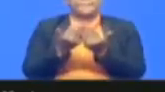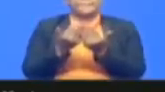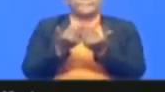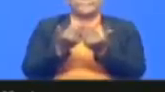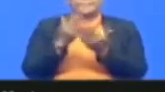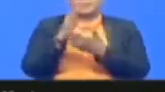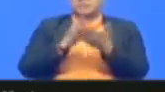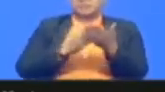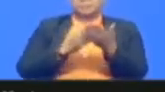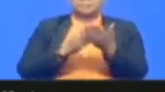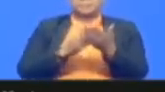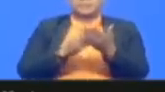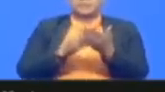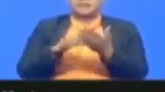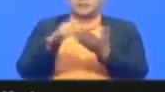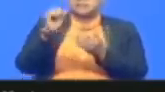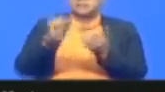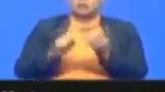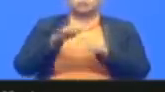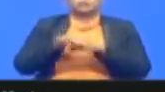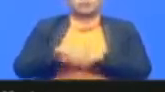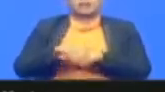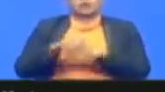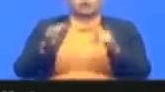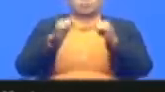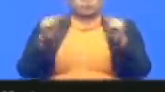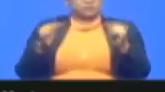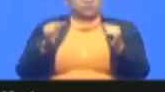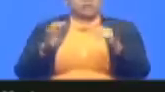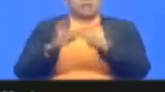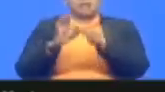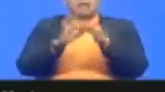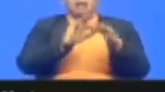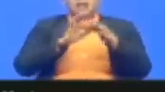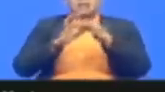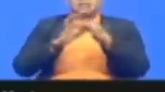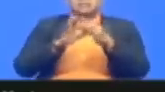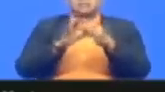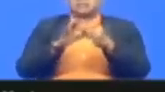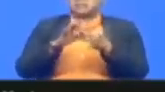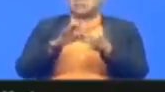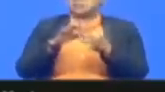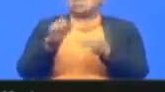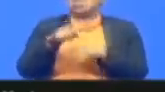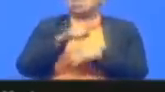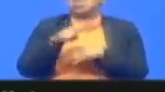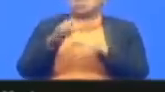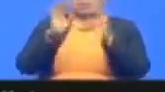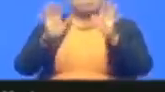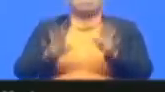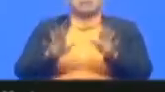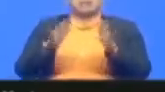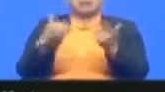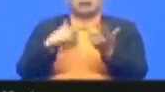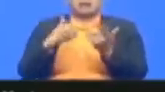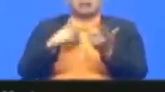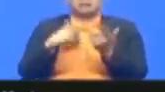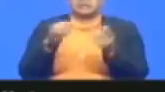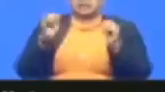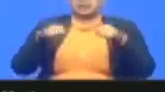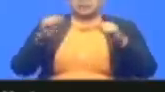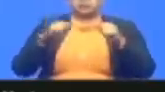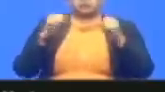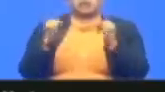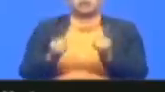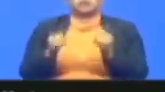There are some issues in Sudan's capital after an opposition alliance called off a nationwide civil disobedience campaign and agreed to new